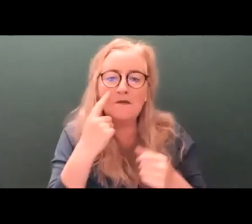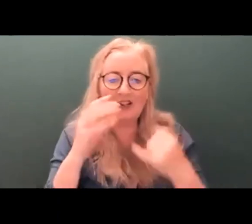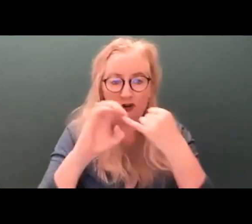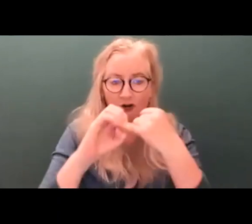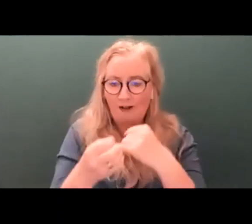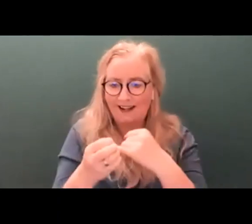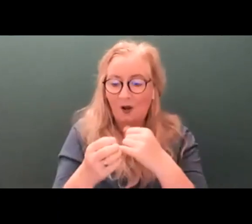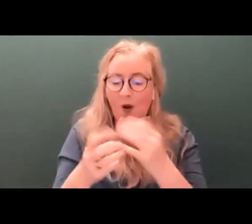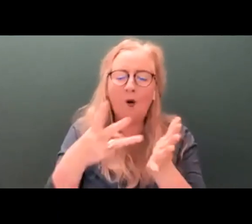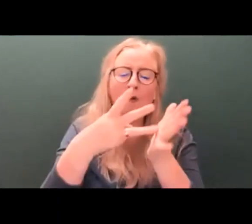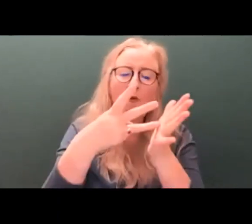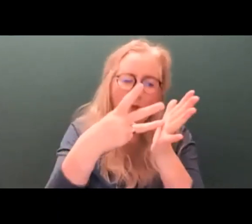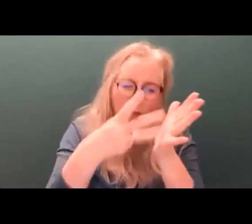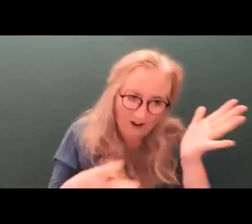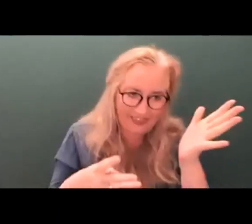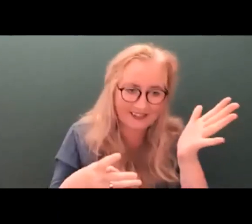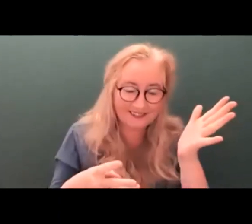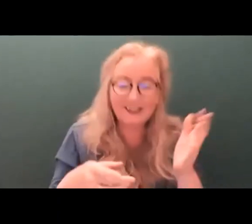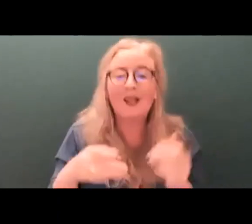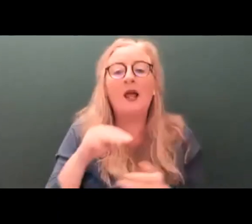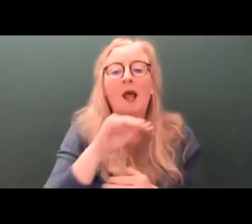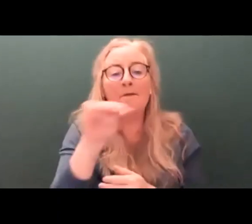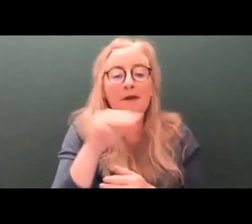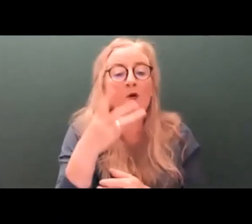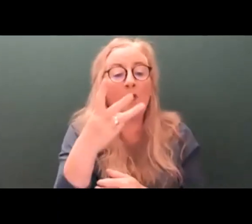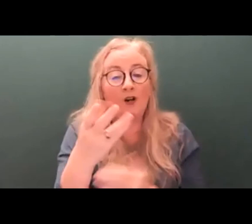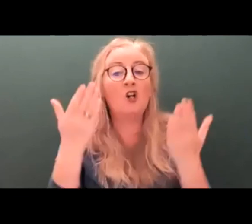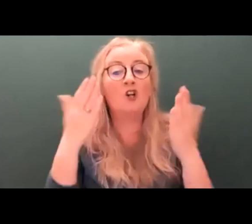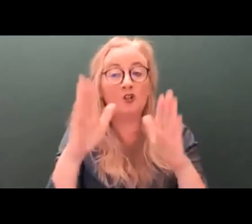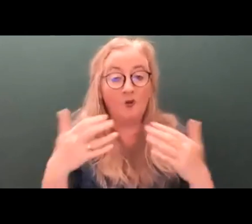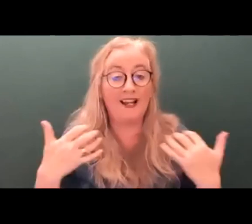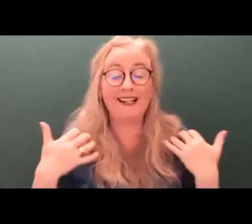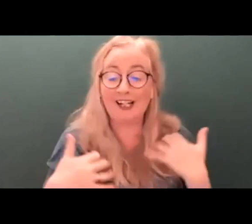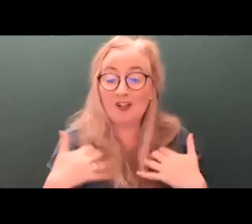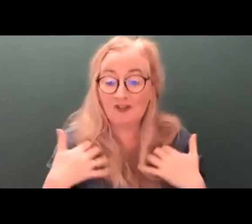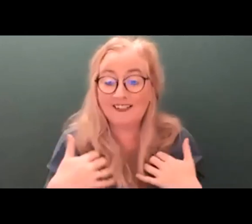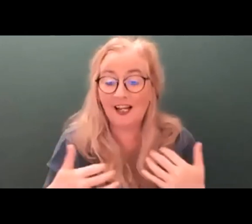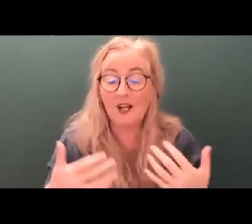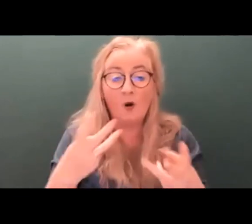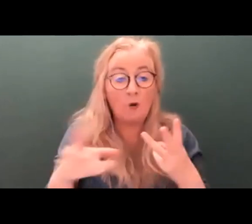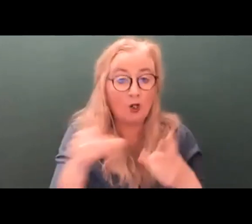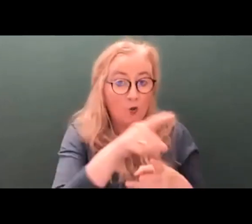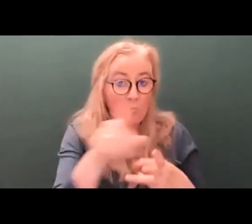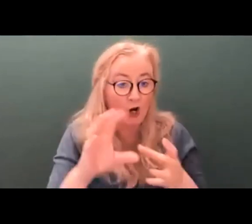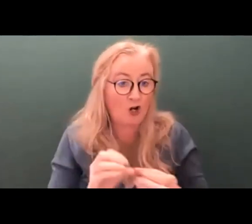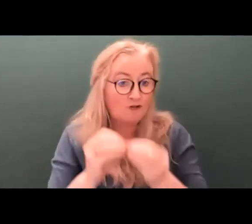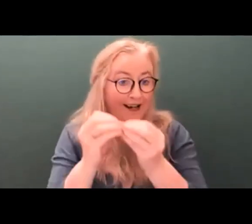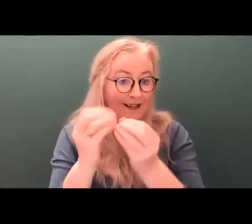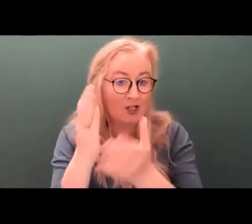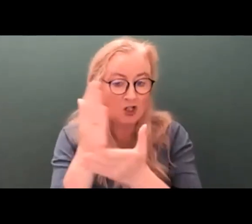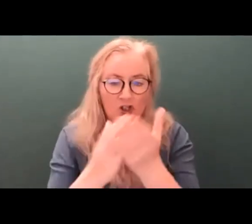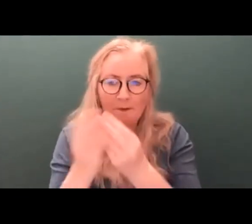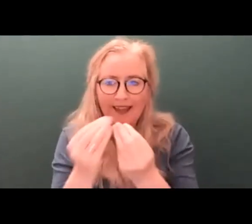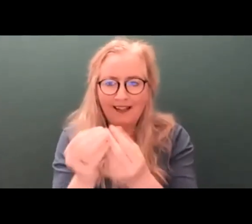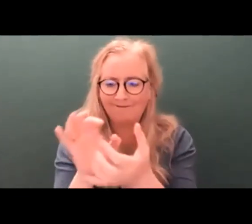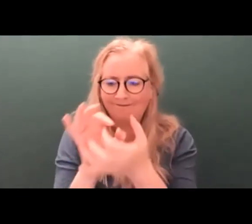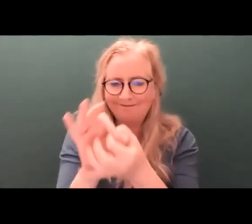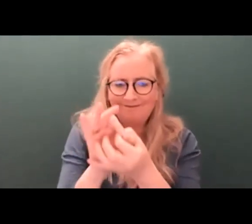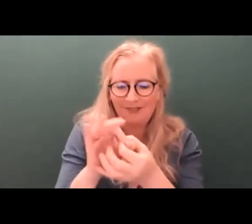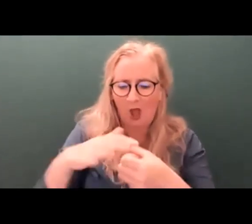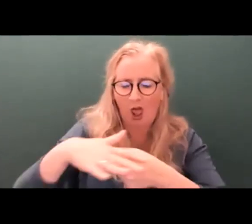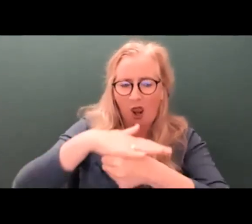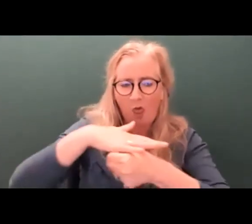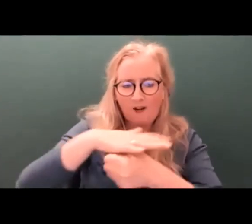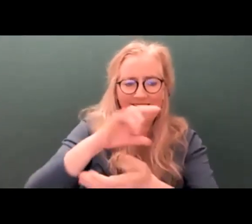it's well worth it. And people will show amazing interest when you do create something that they can get their hands on and engage with local history and local